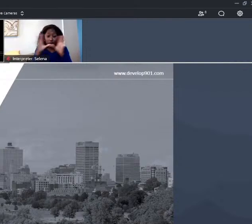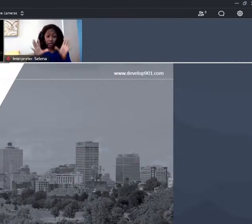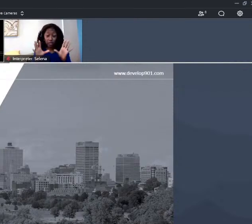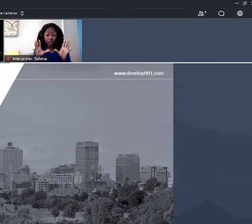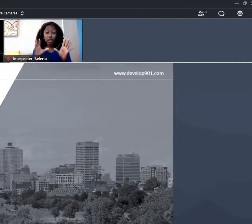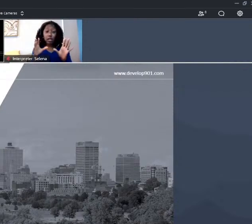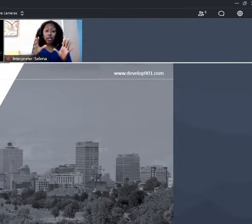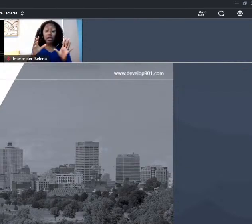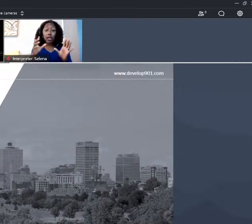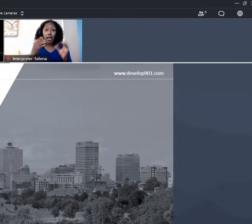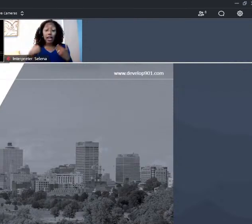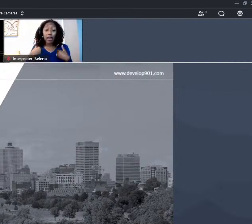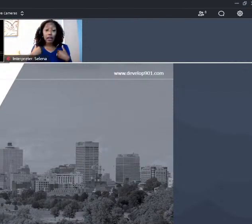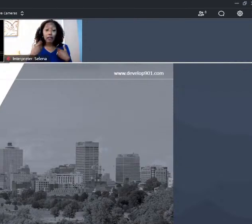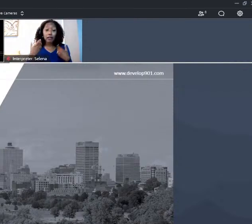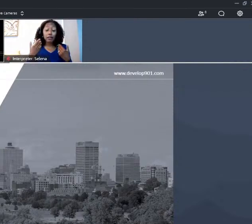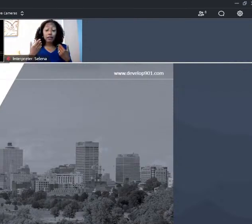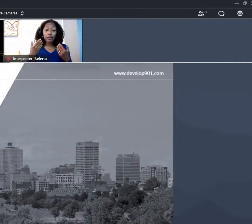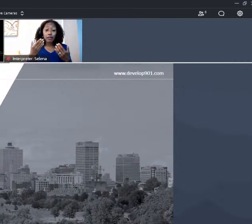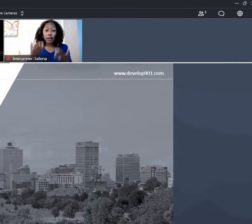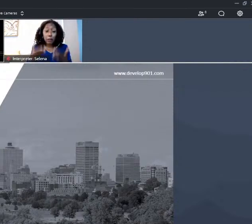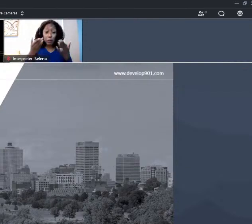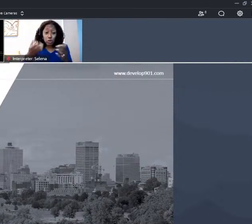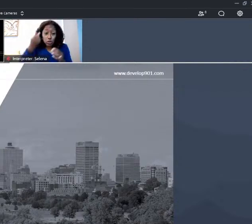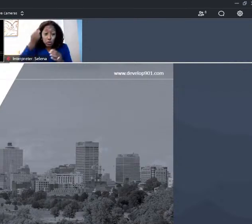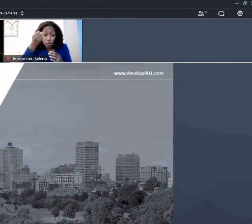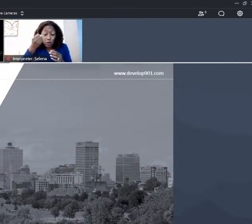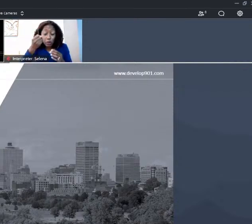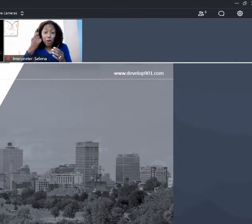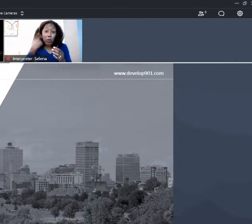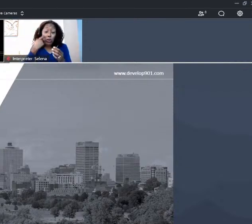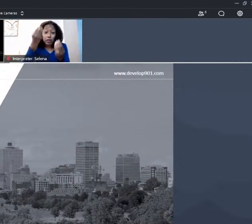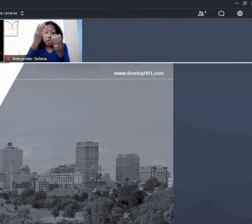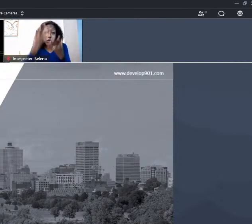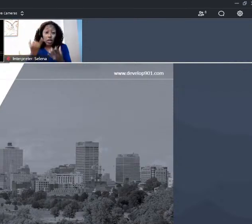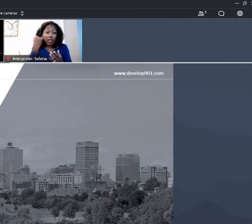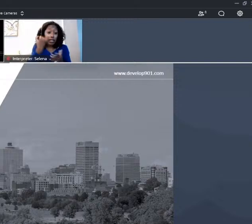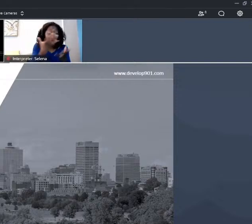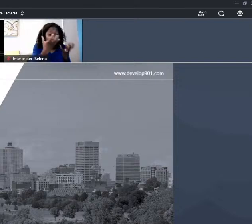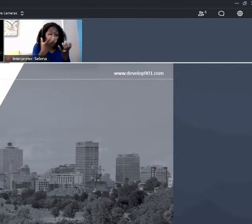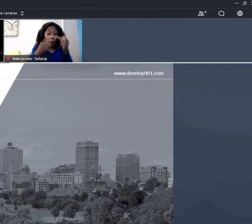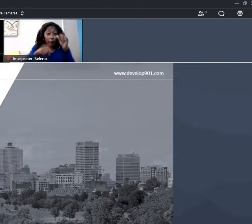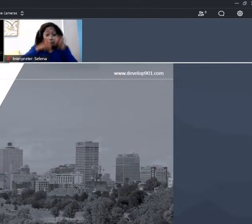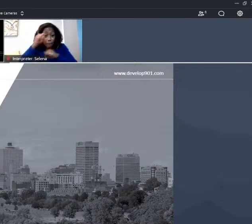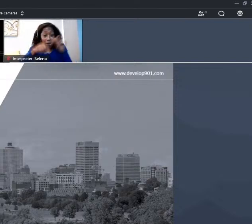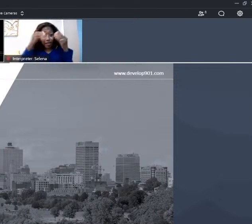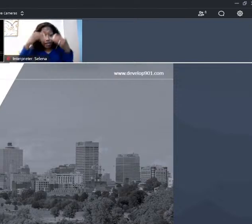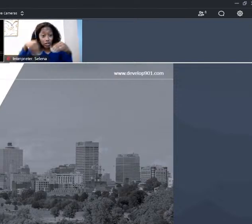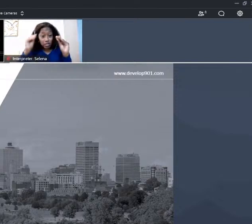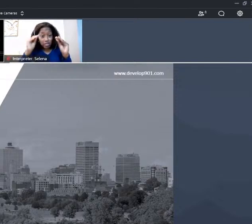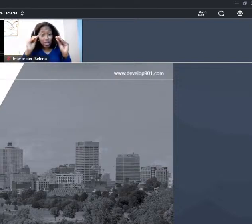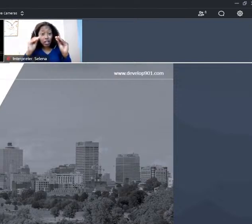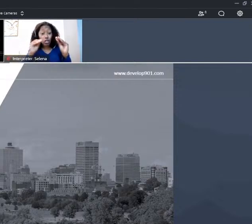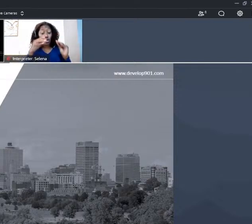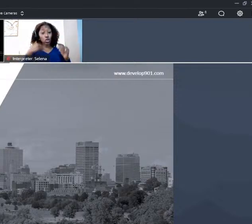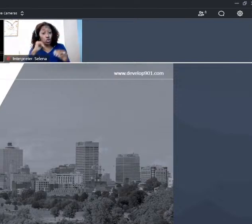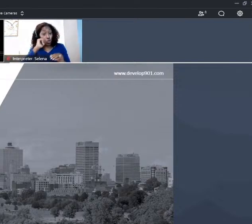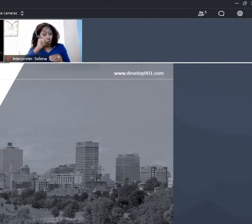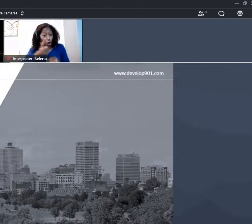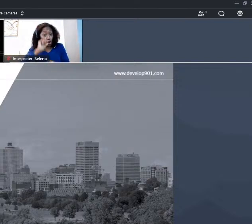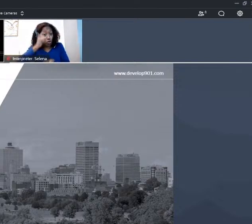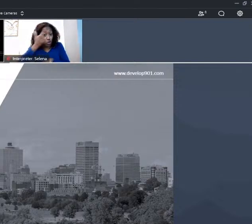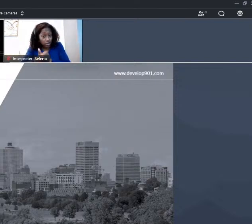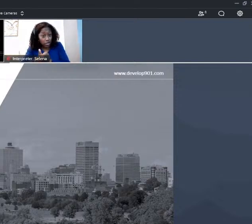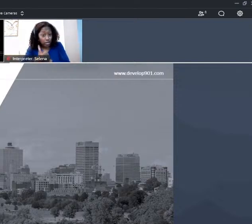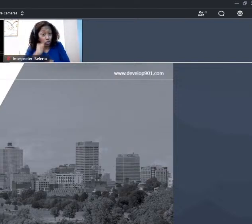second. But what I was just informed, though, that if you wish to have bicycle sales in there, you can do it tomorrow by right. Is that a correct